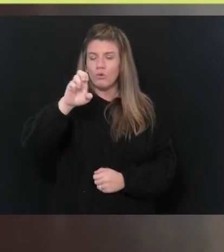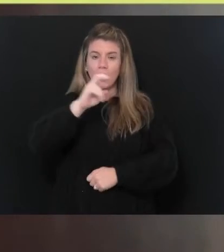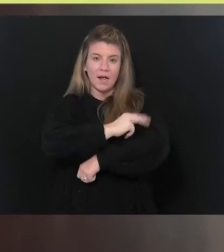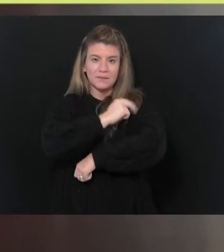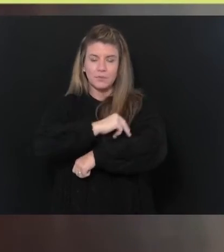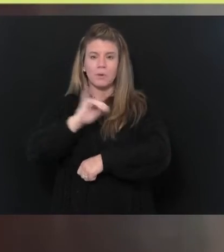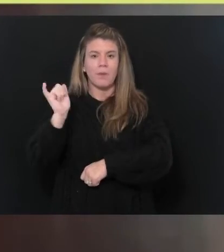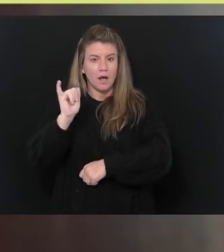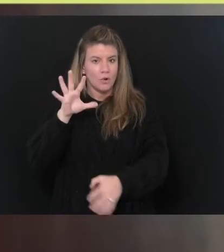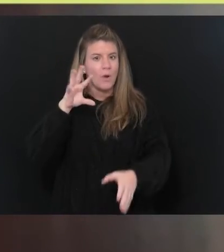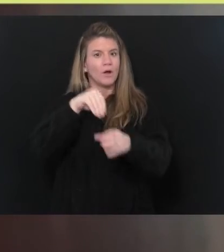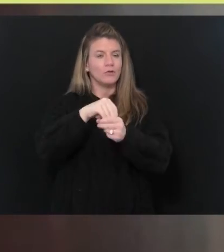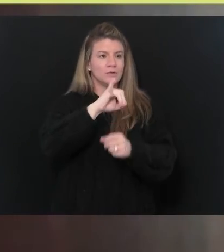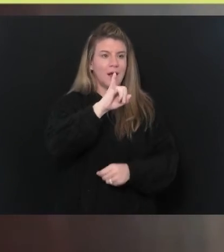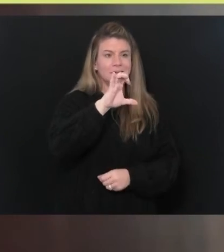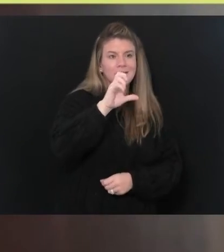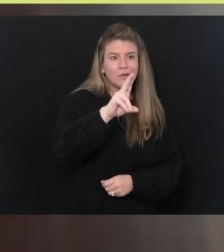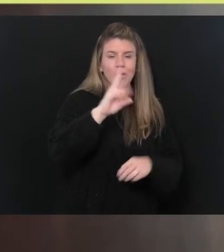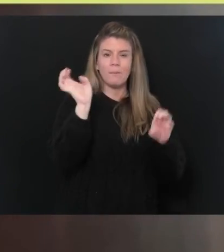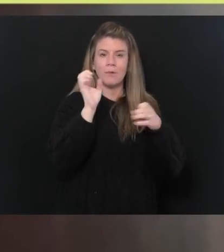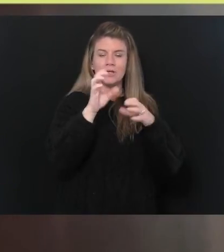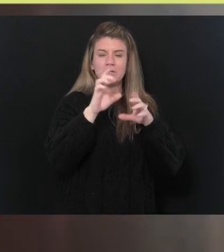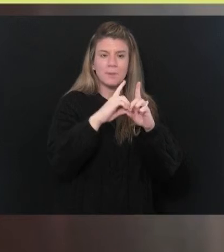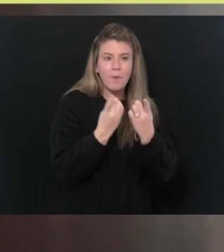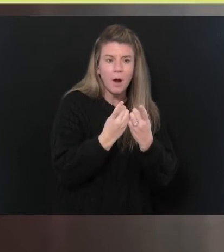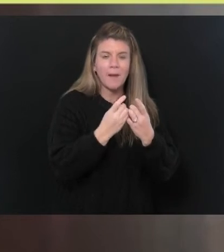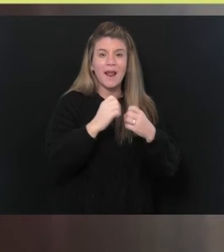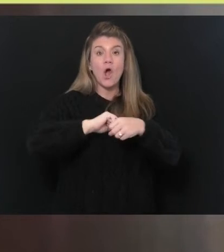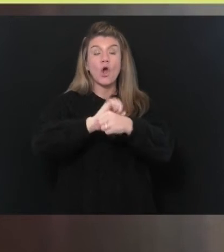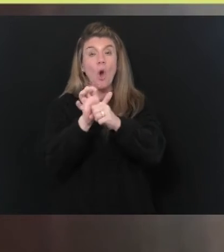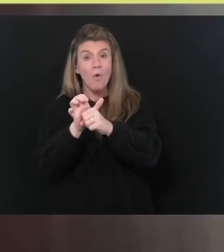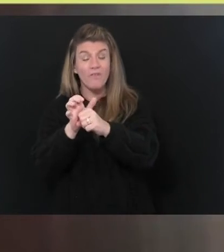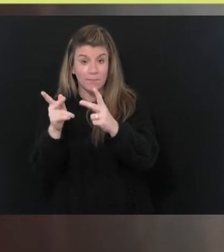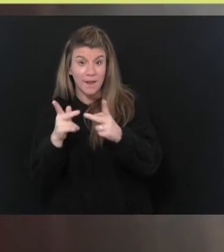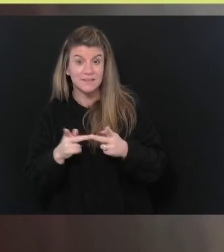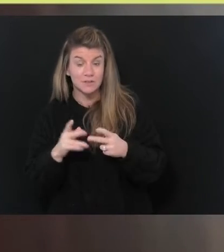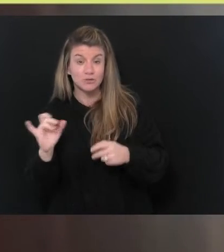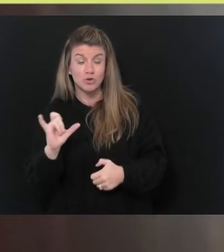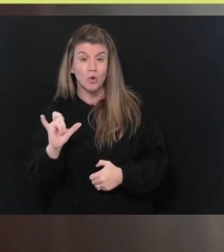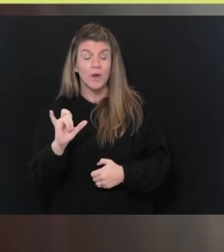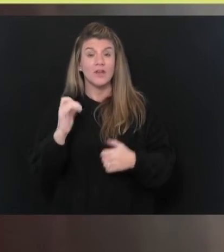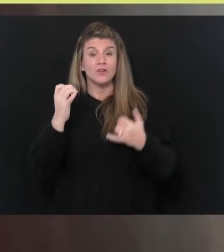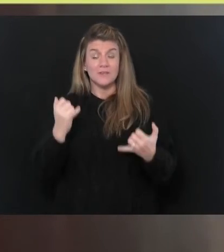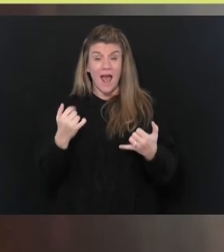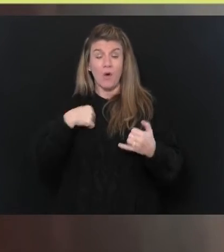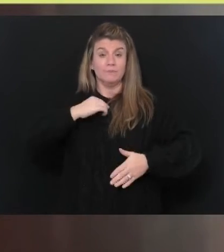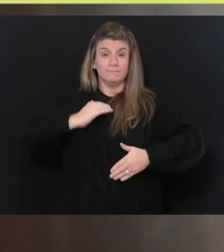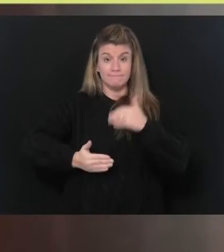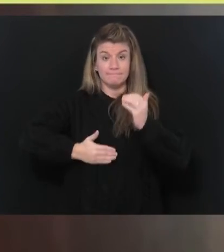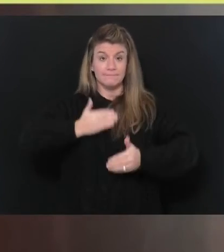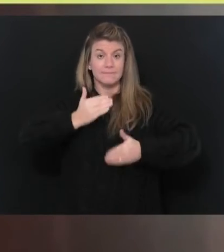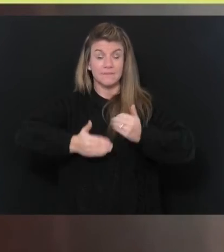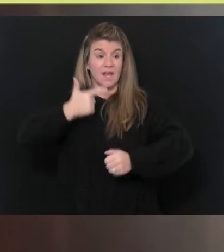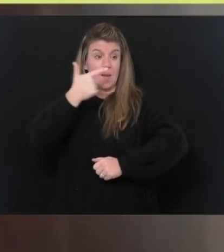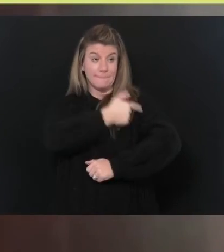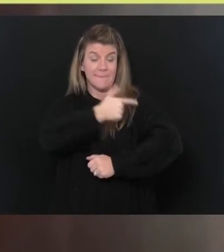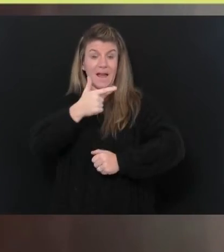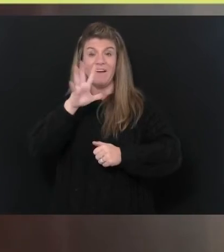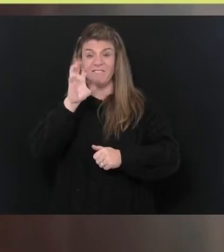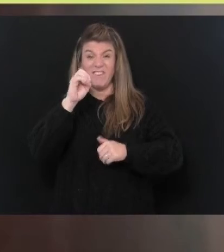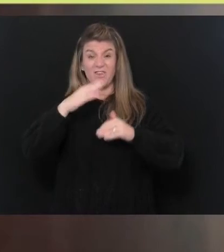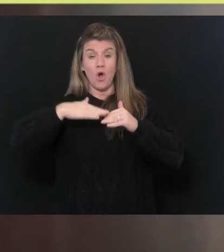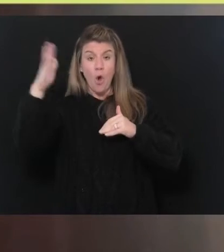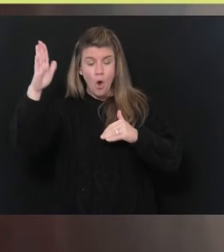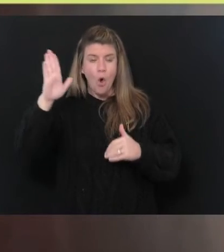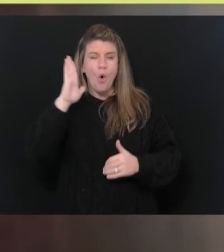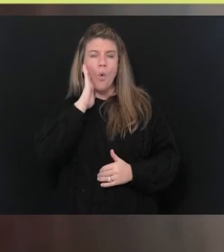and emergency departments and COVID units. And as we immunize West Virginians over 50 years old, we